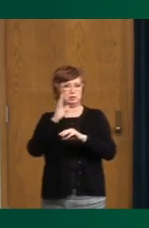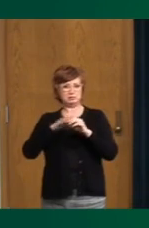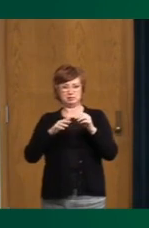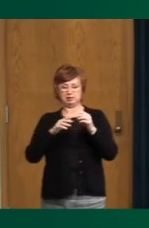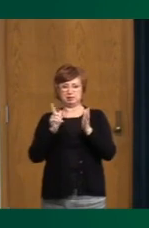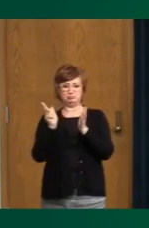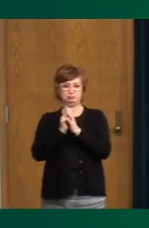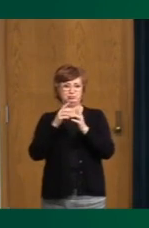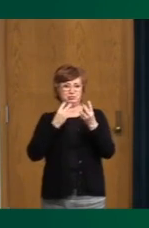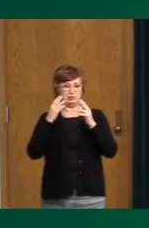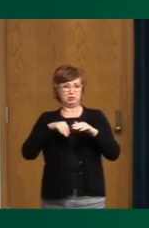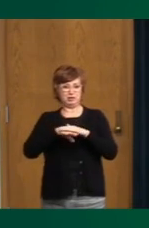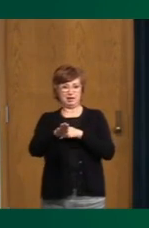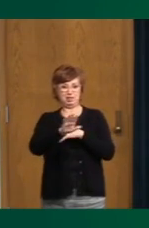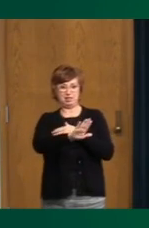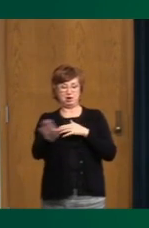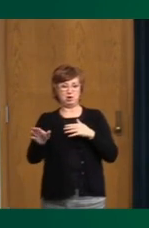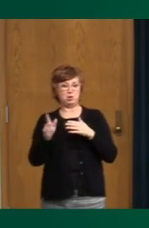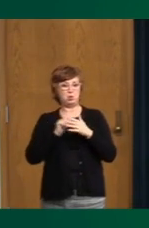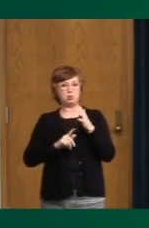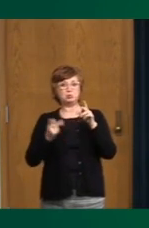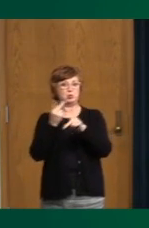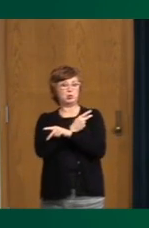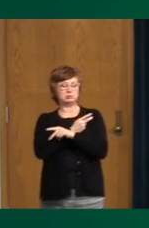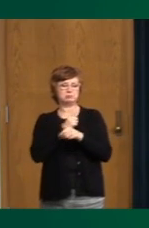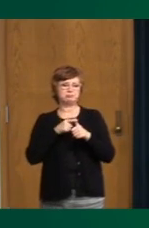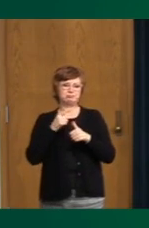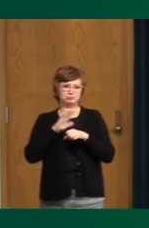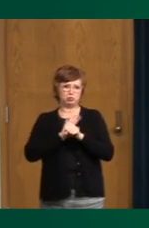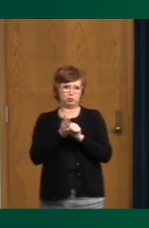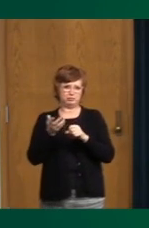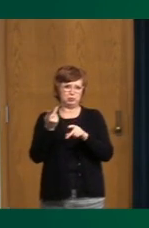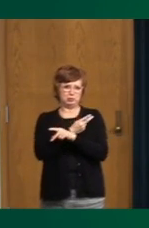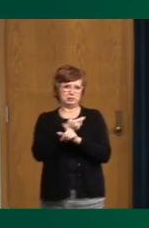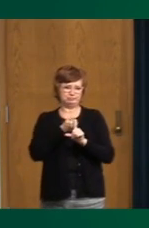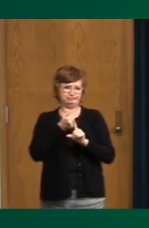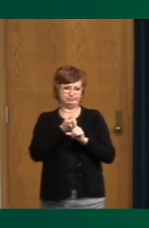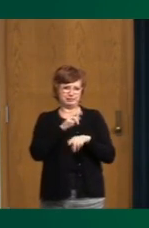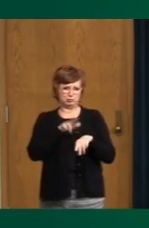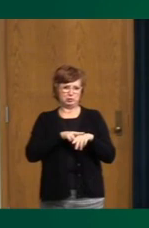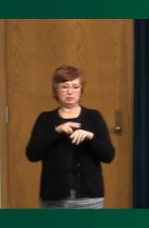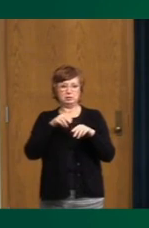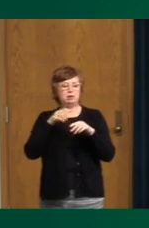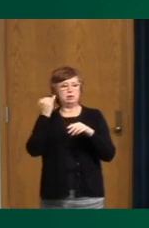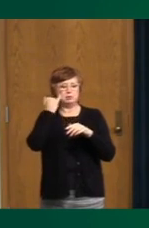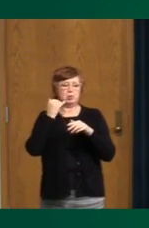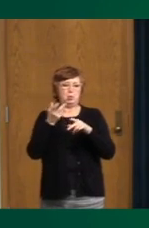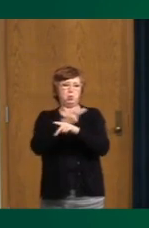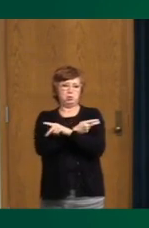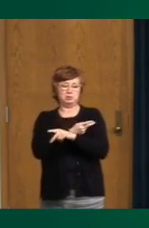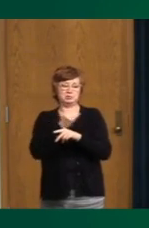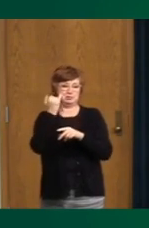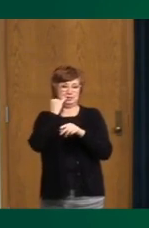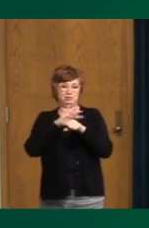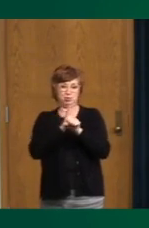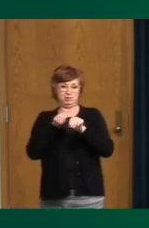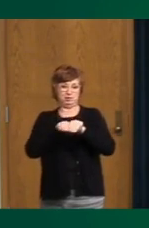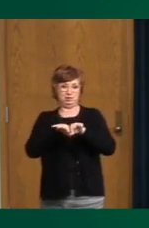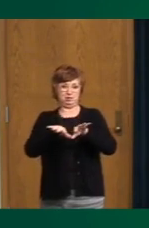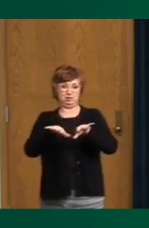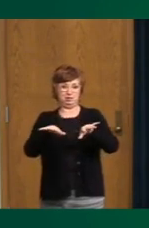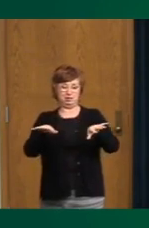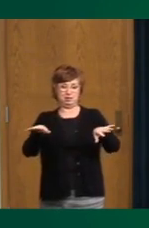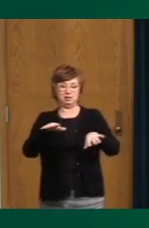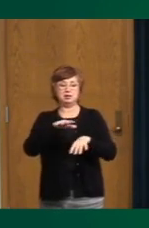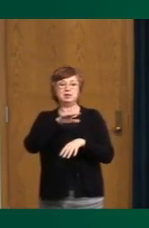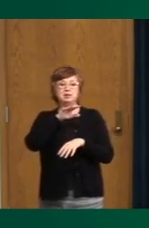care centers, and that is allowing COVID into our long-term care centers. We know the outcome of that can be deadly and it